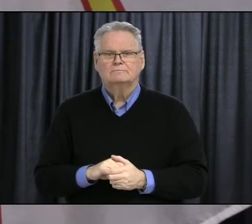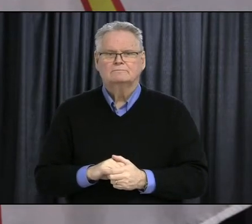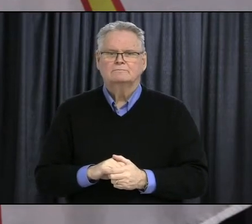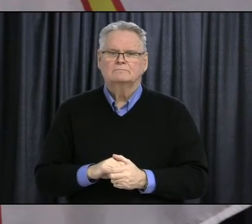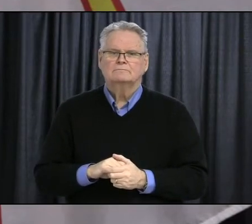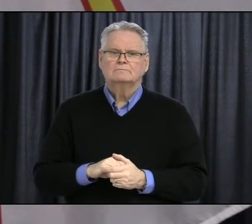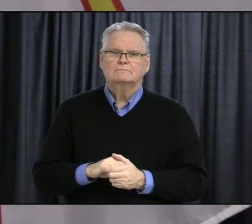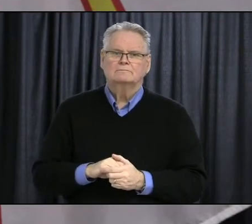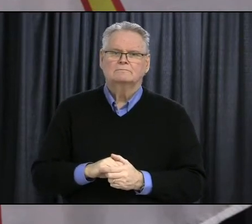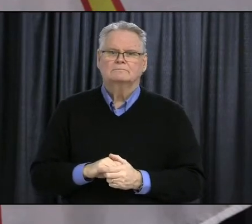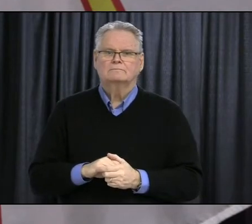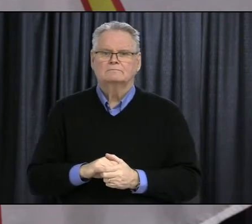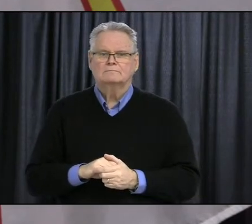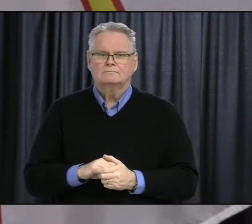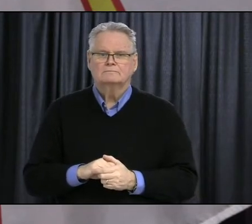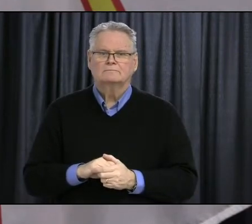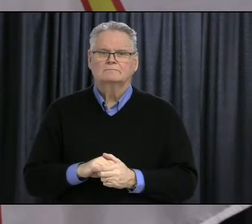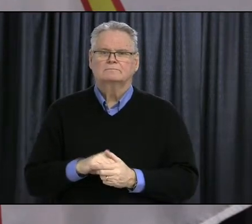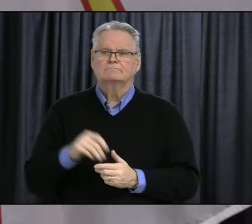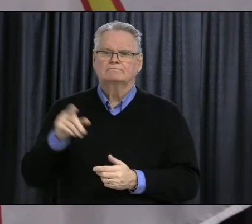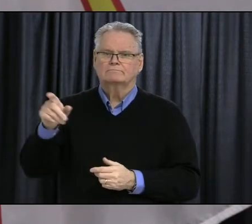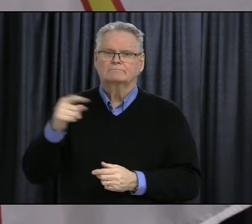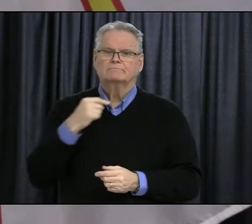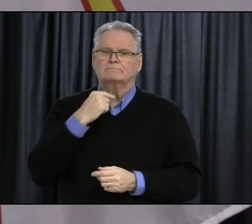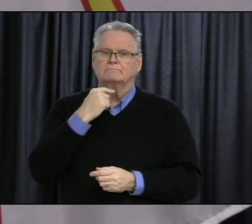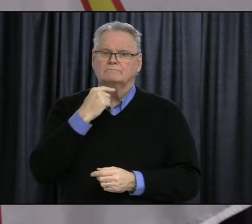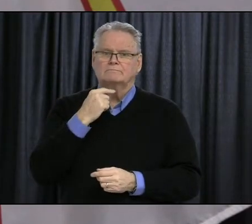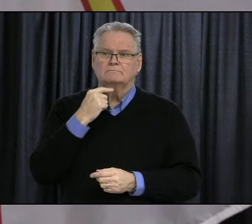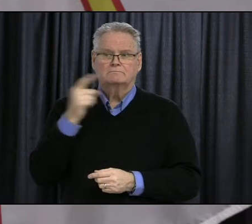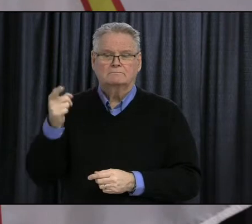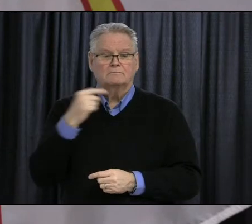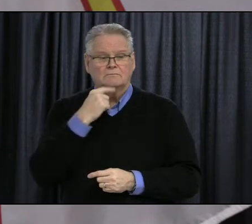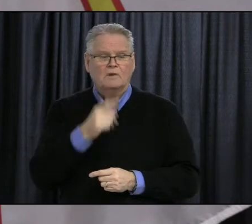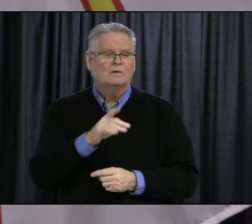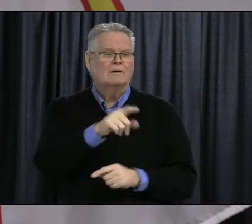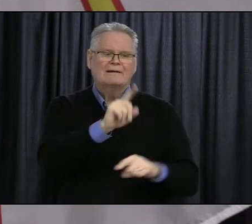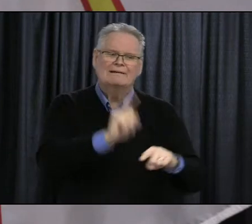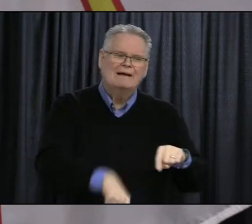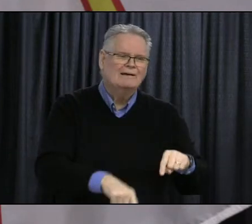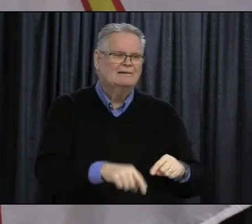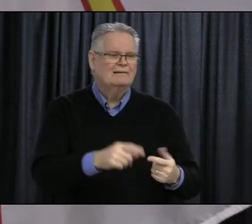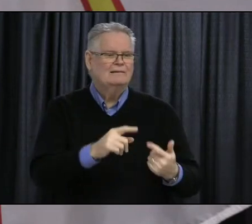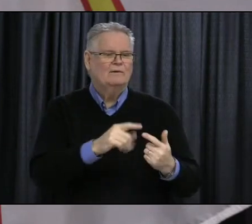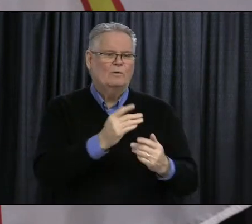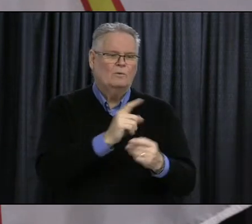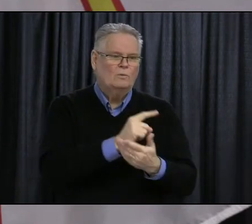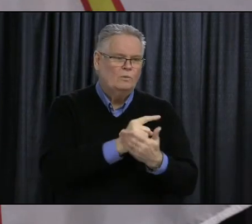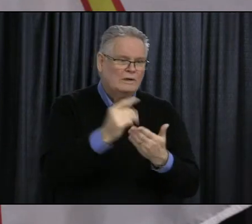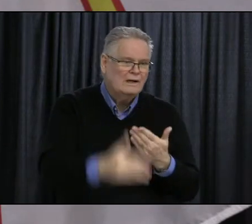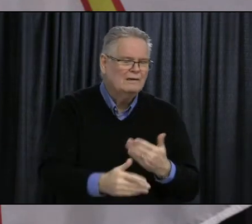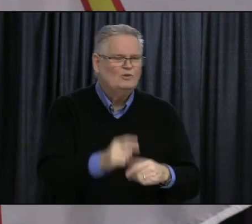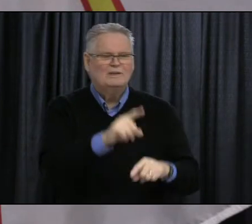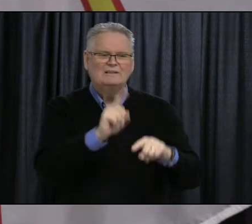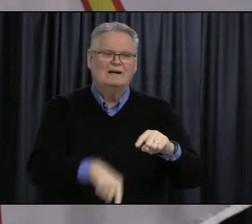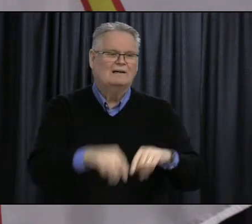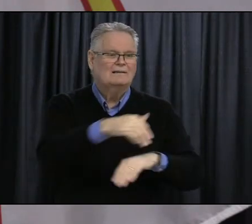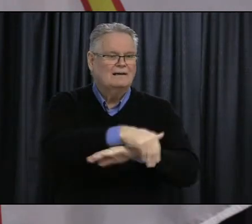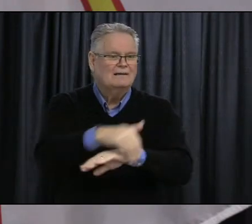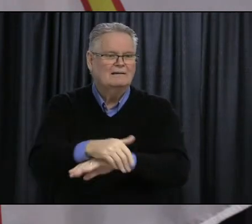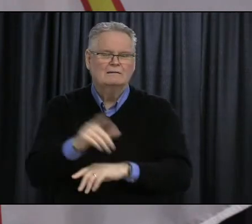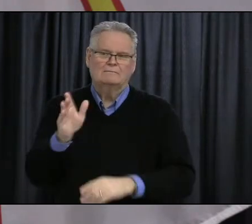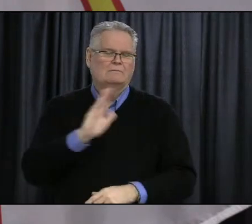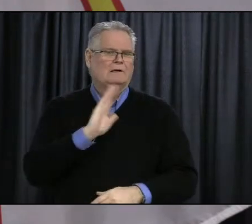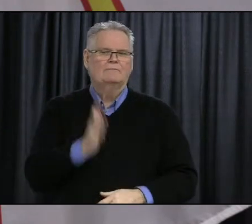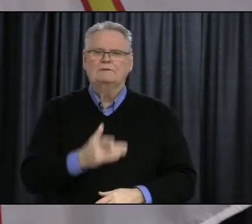that. So if you have a polling station set up and it is done safely and cleaning